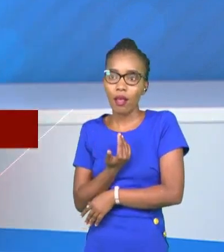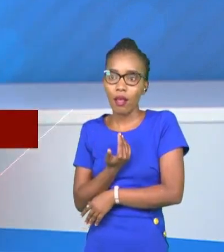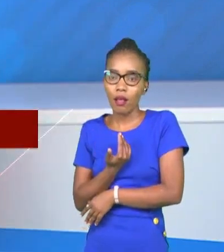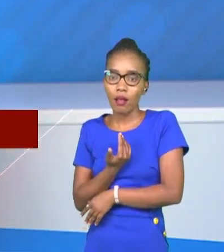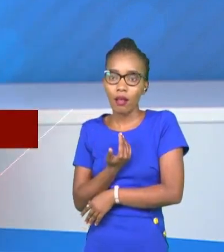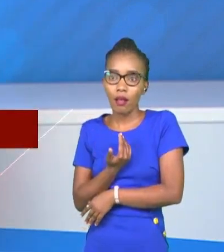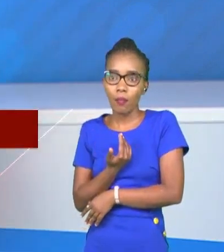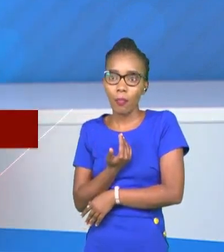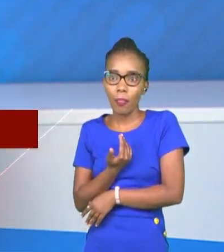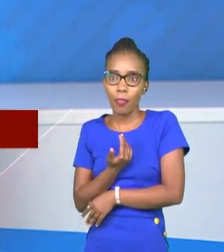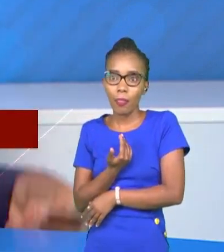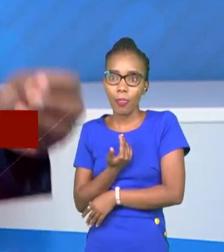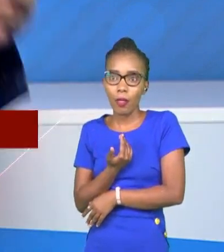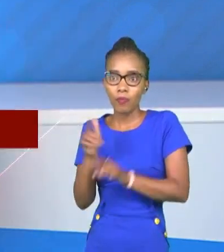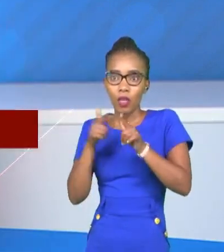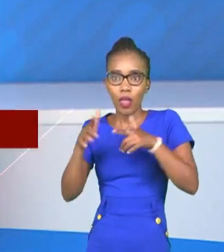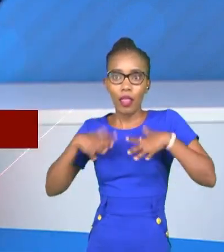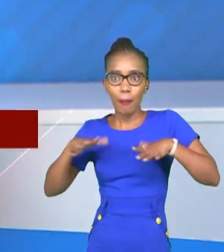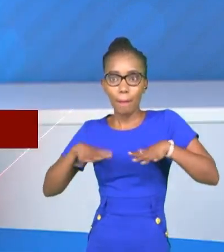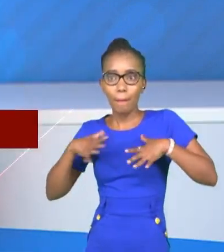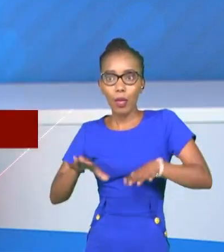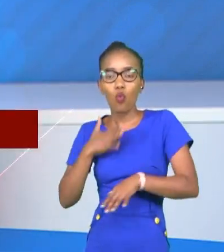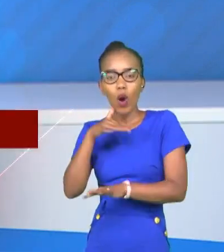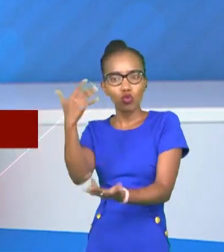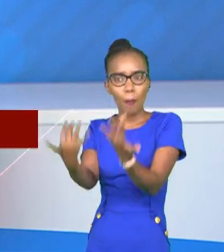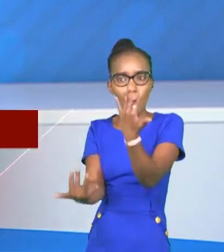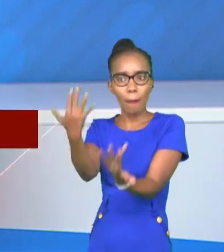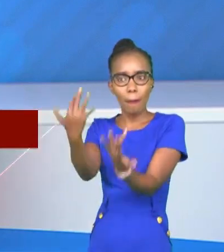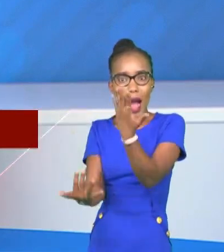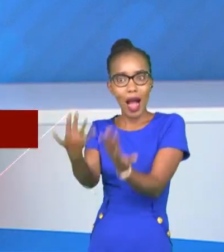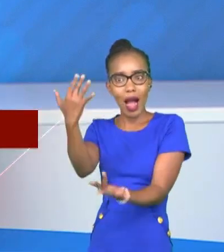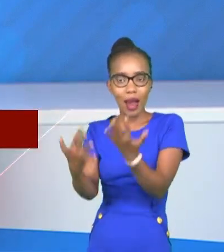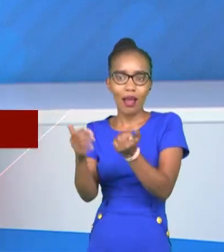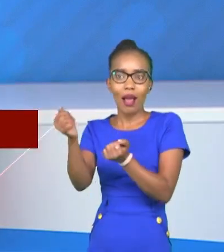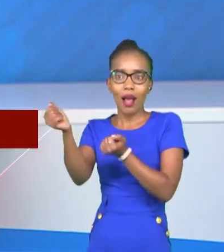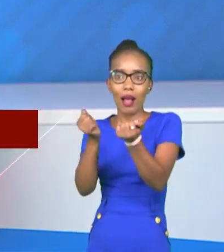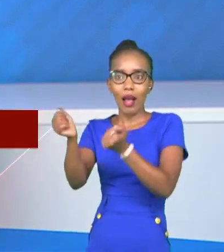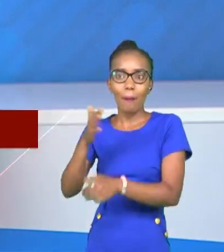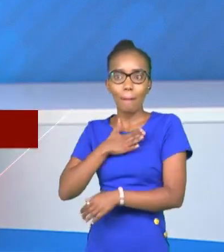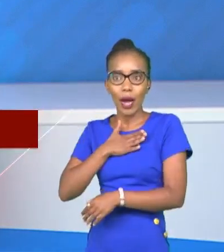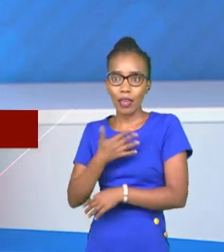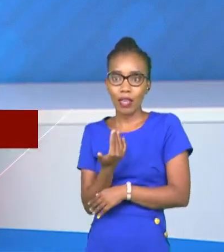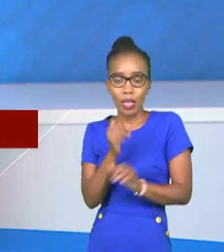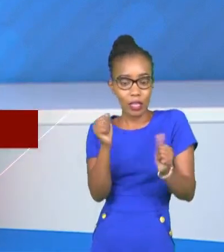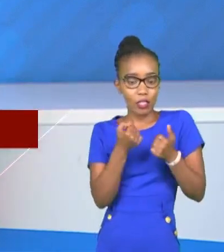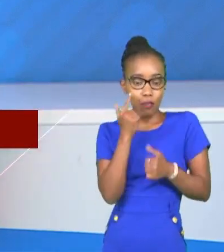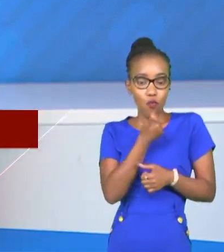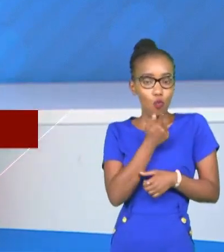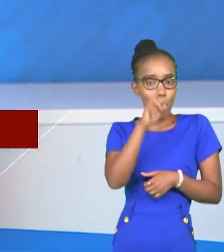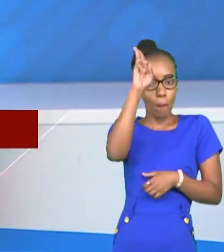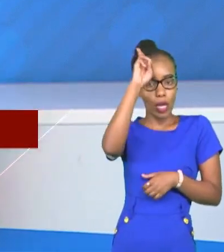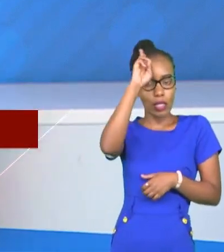car. Mm-hmm. And people were, we need to burn this car. They wanted to burn my car. In fact, I was saved by the police who were passing